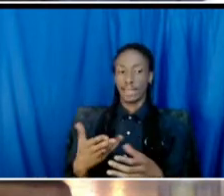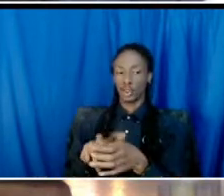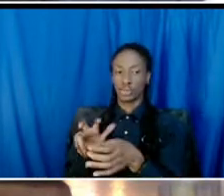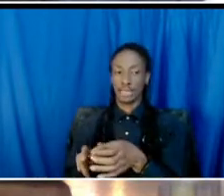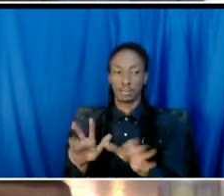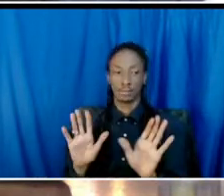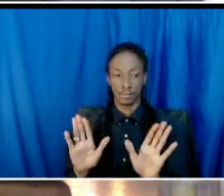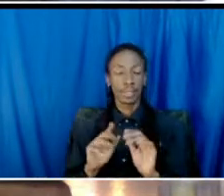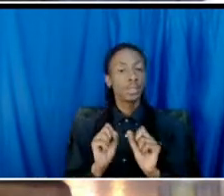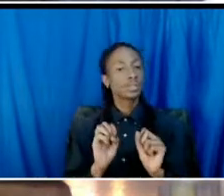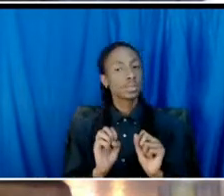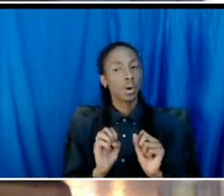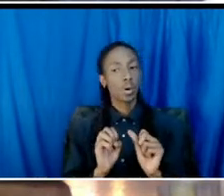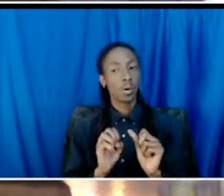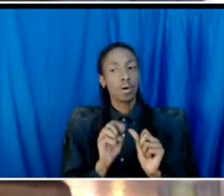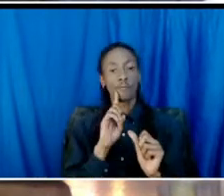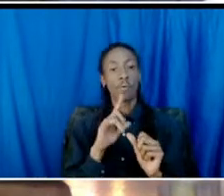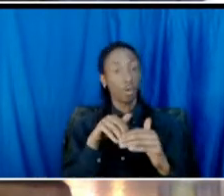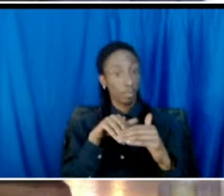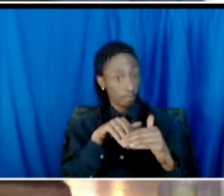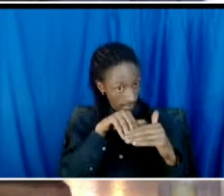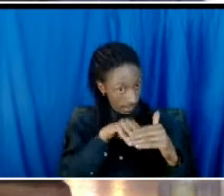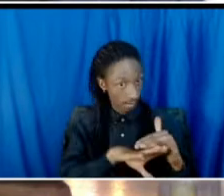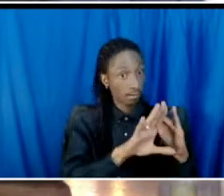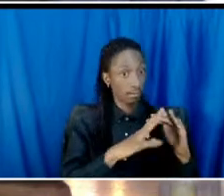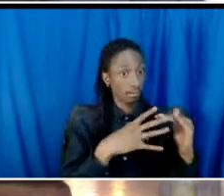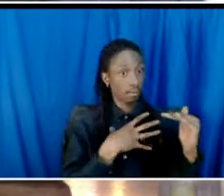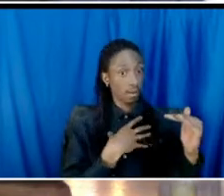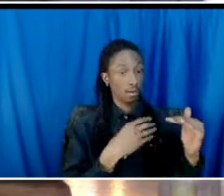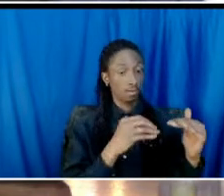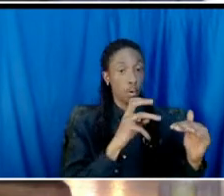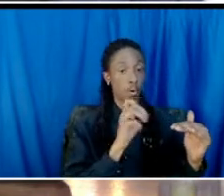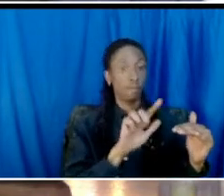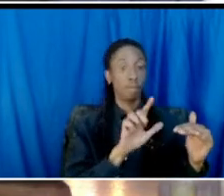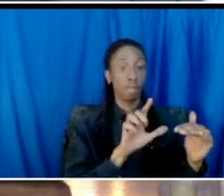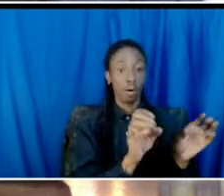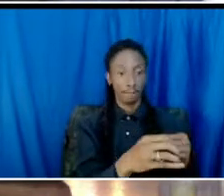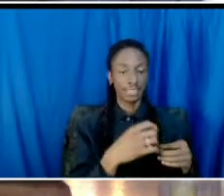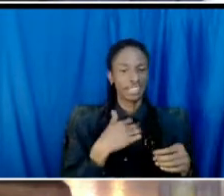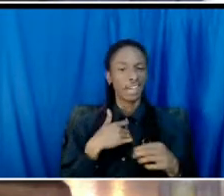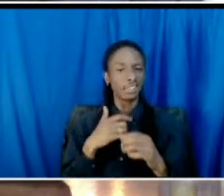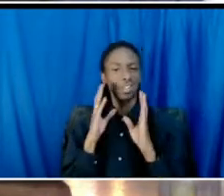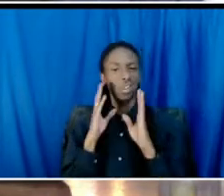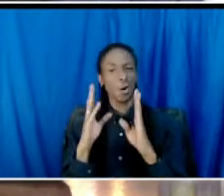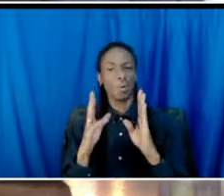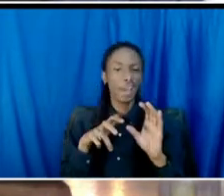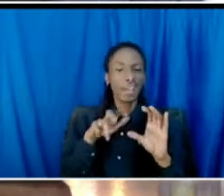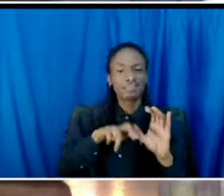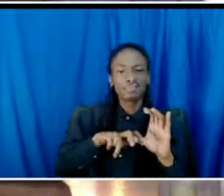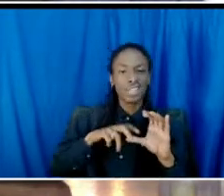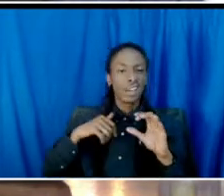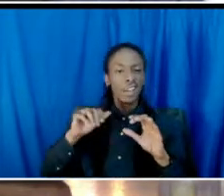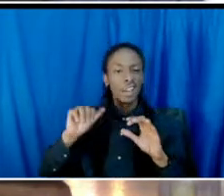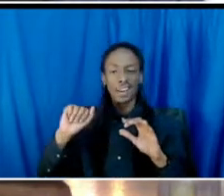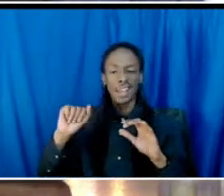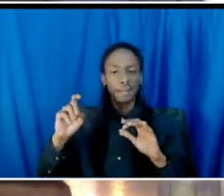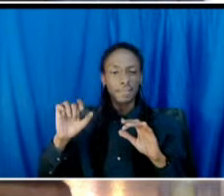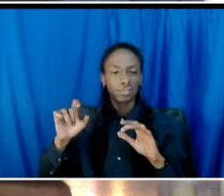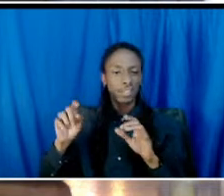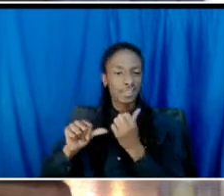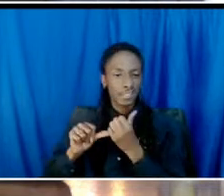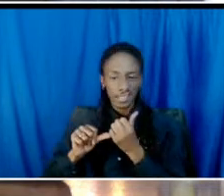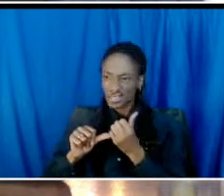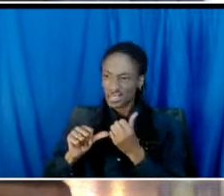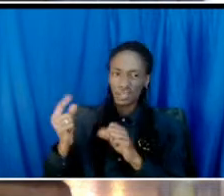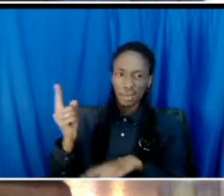with regard to entering the Oval Office, I was sitting in the hallway. An administrative assistant passed by. She asked me, are you supposed to be in this